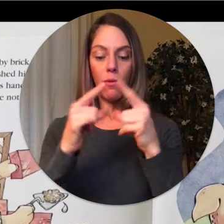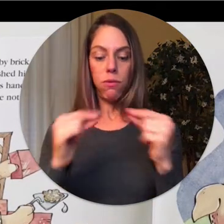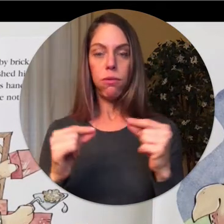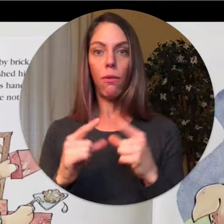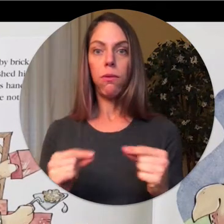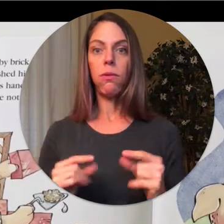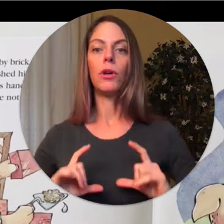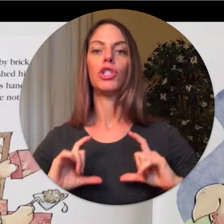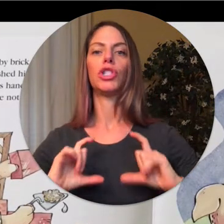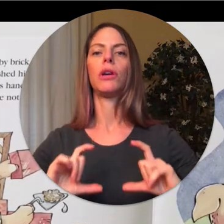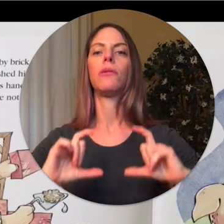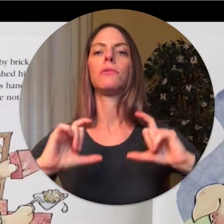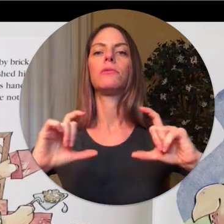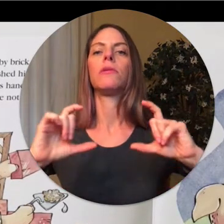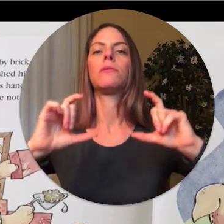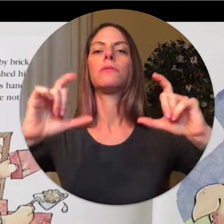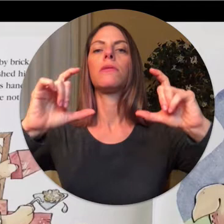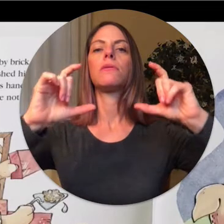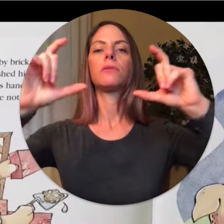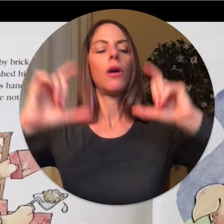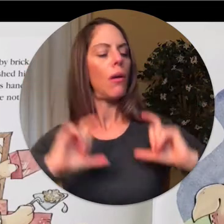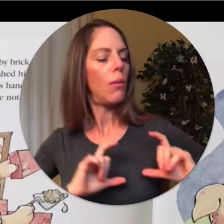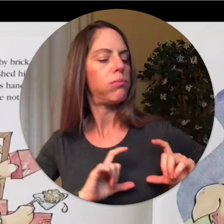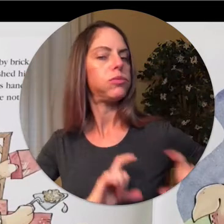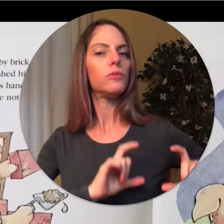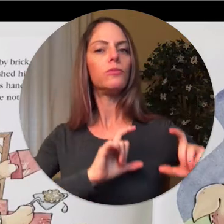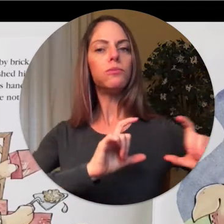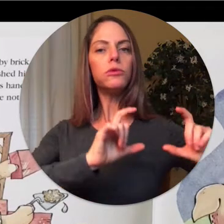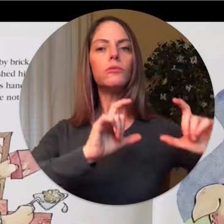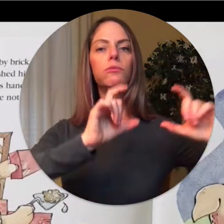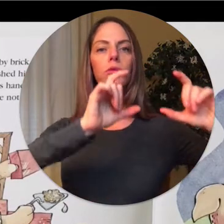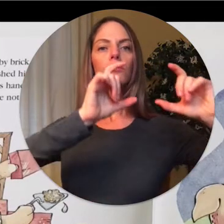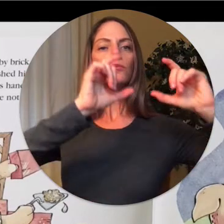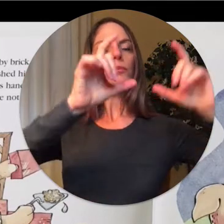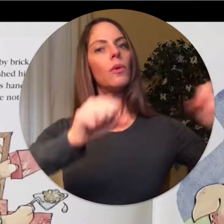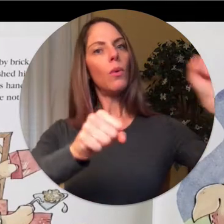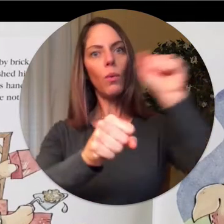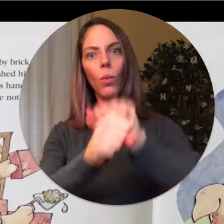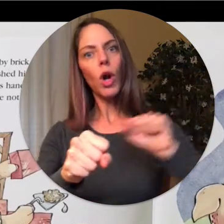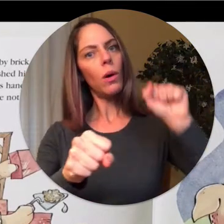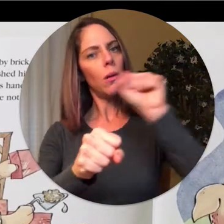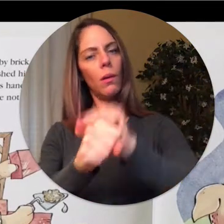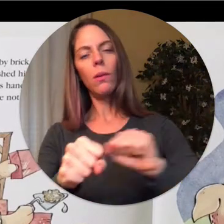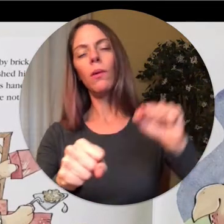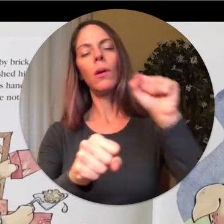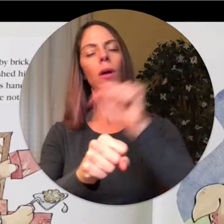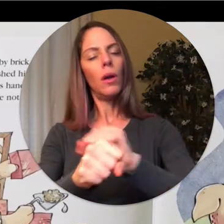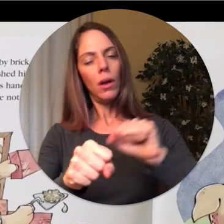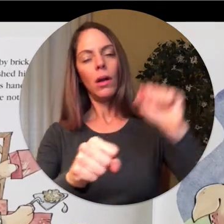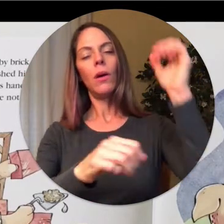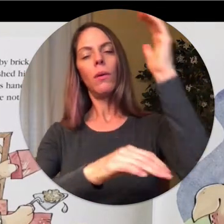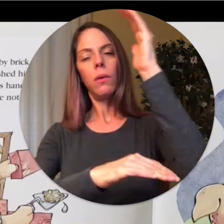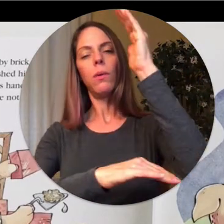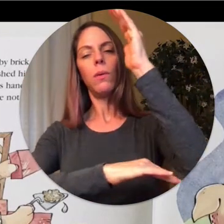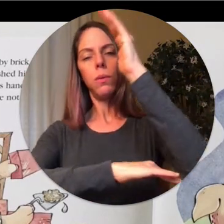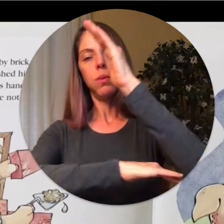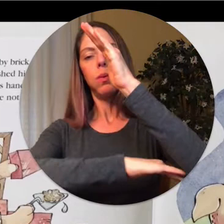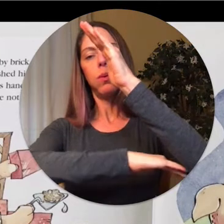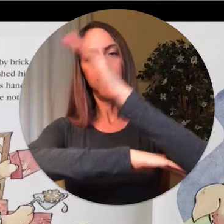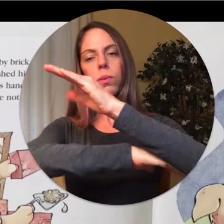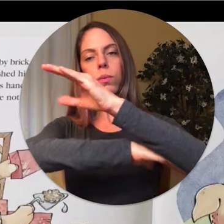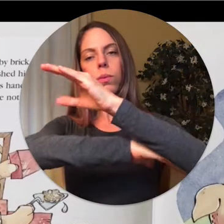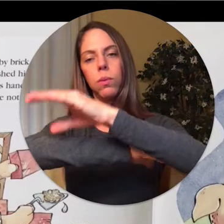sturdy house. He wiped his brow, quite satisfied with his handiwork. The two other little pigs shook their